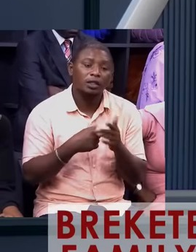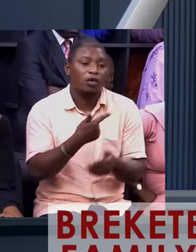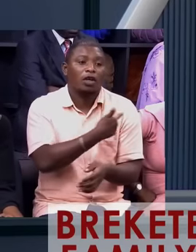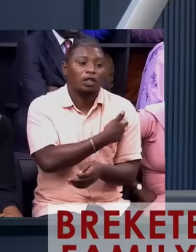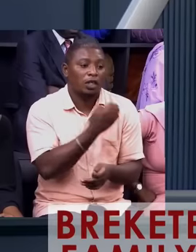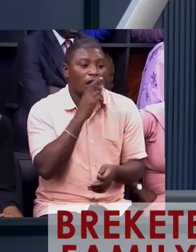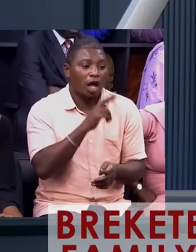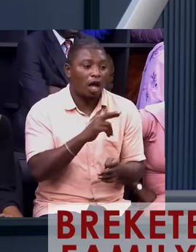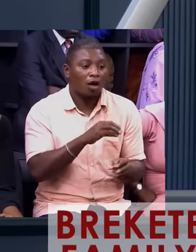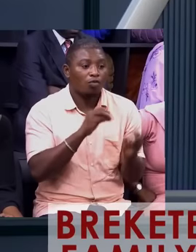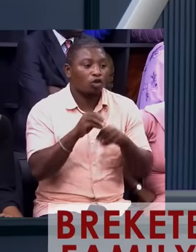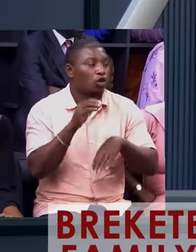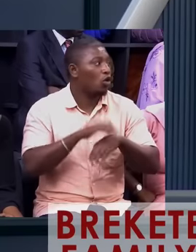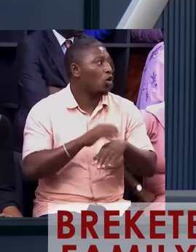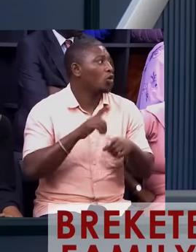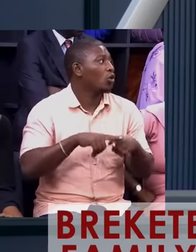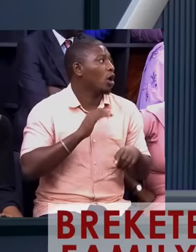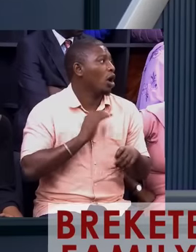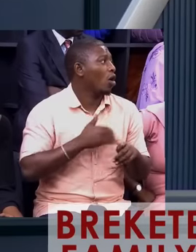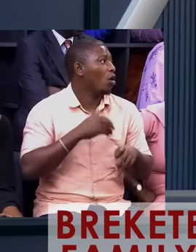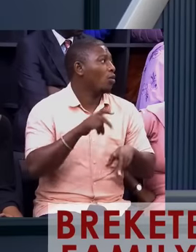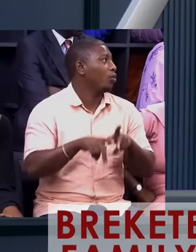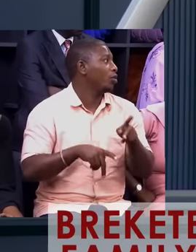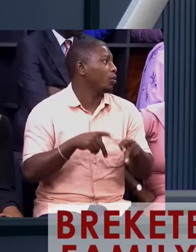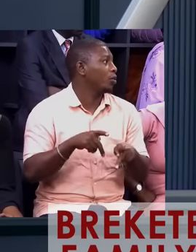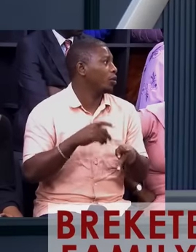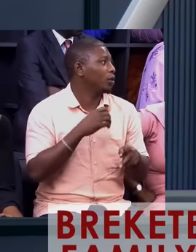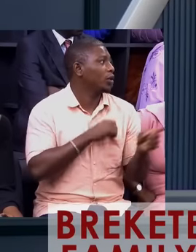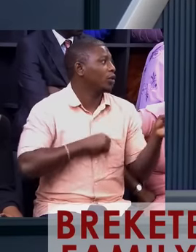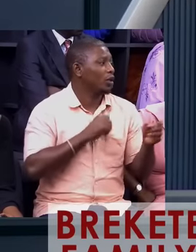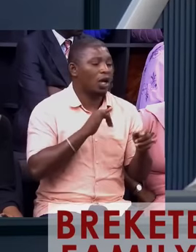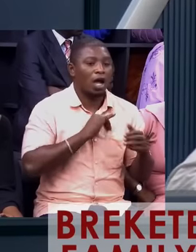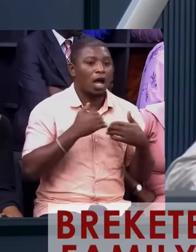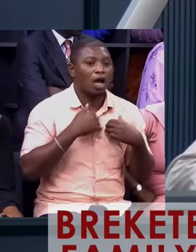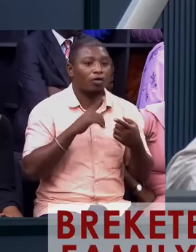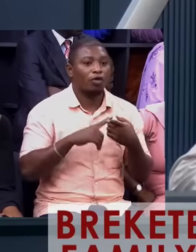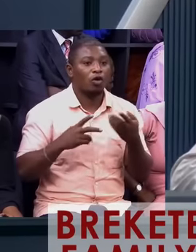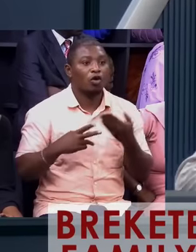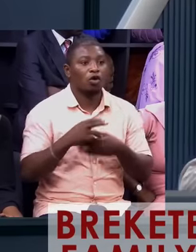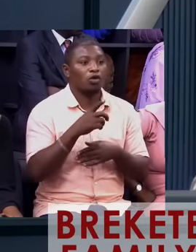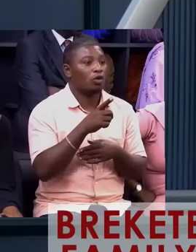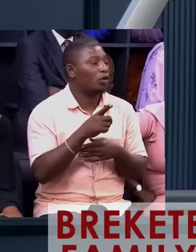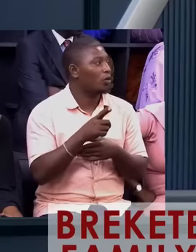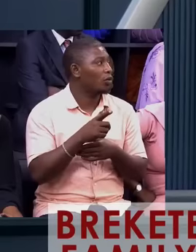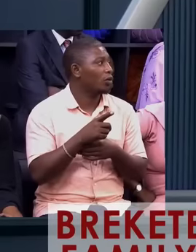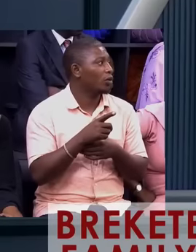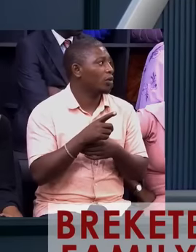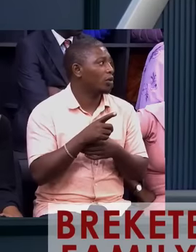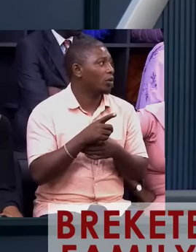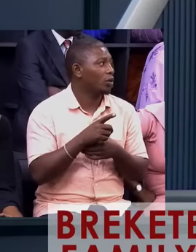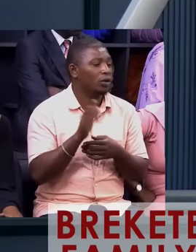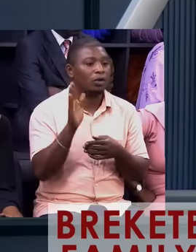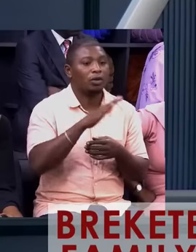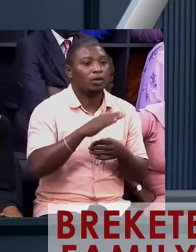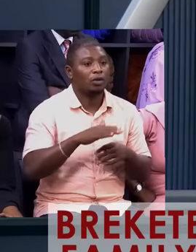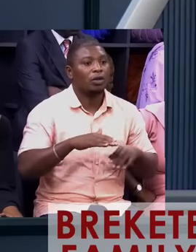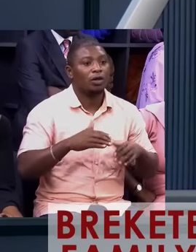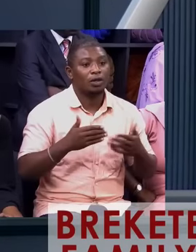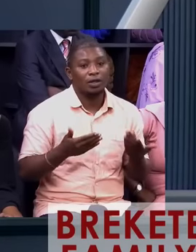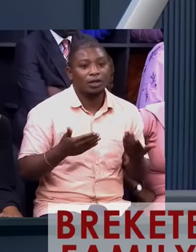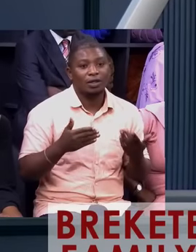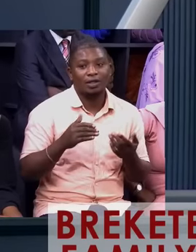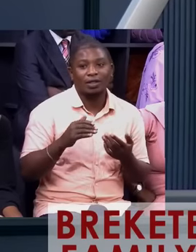onto our people sorry I had to cut you off I you feel your temperature don't they rise